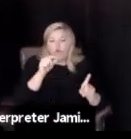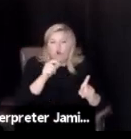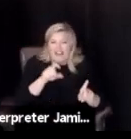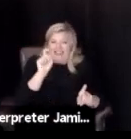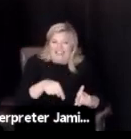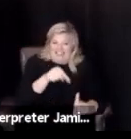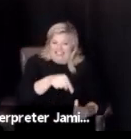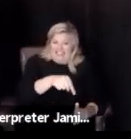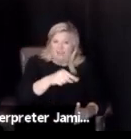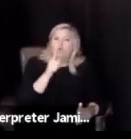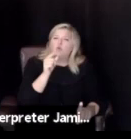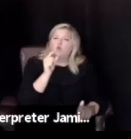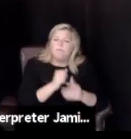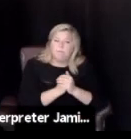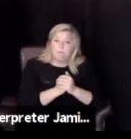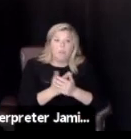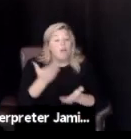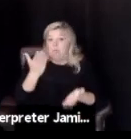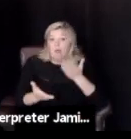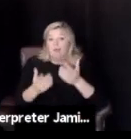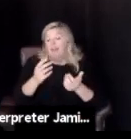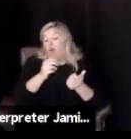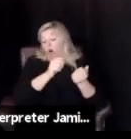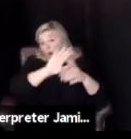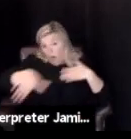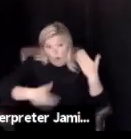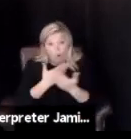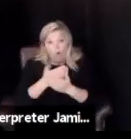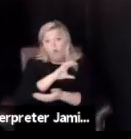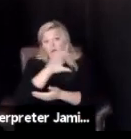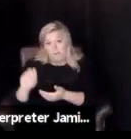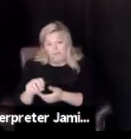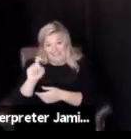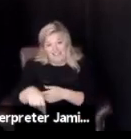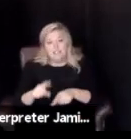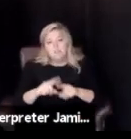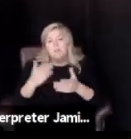needs it, right? Maybe it's everybody, but maybe it's a specific division.